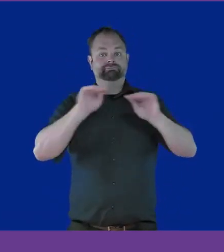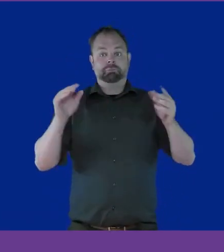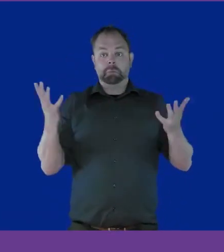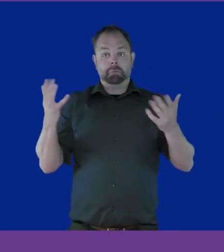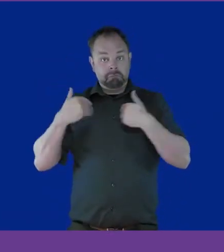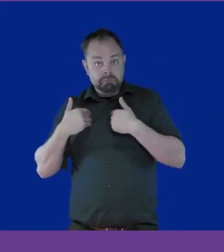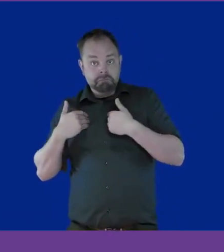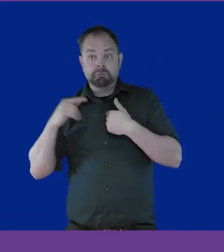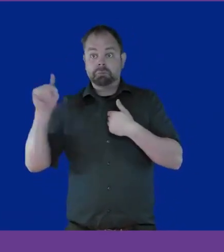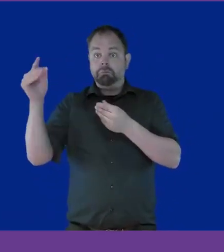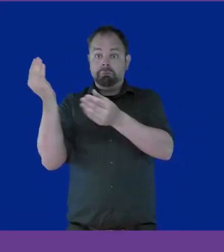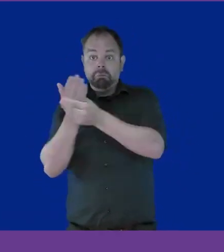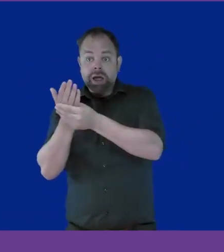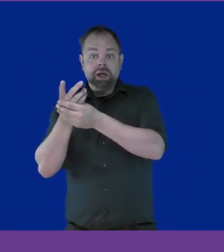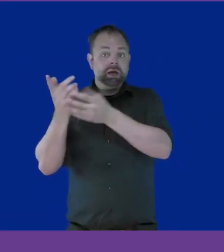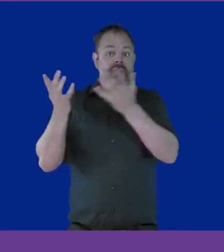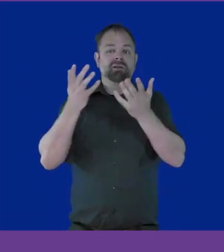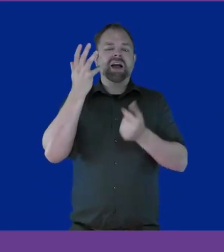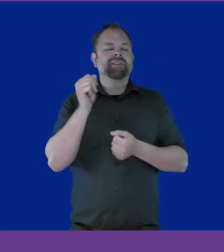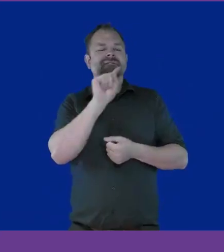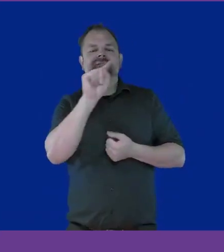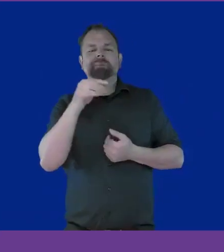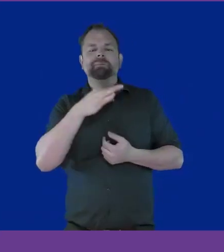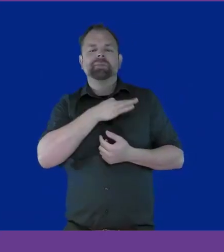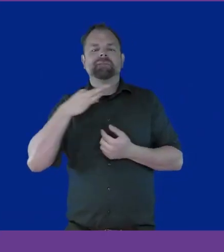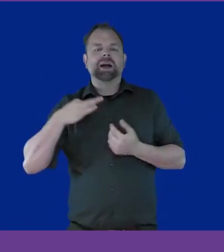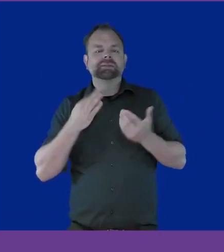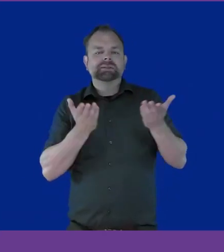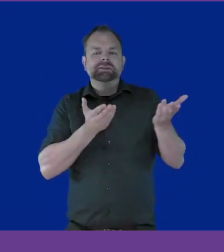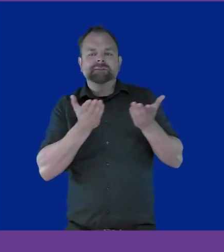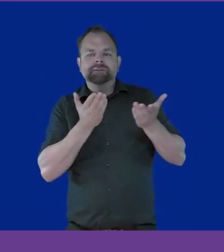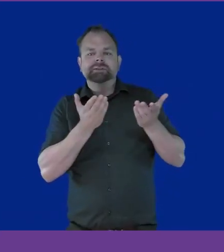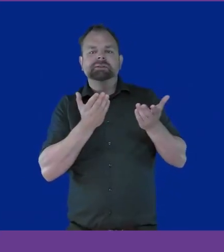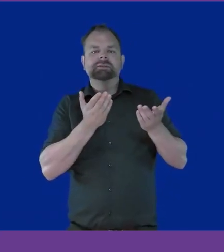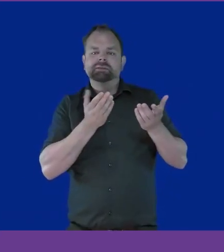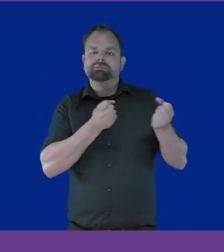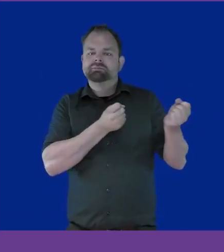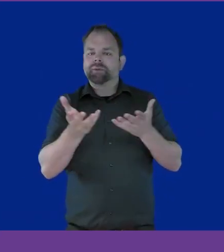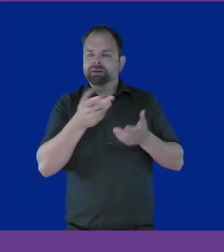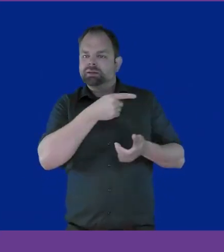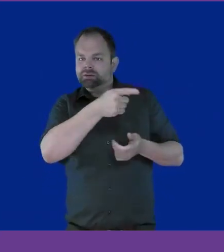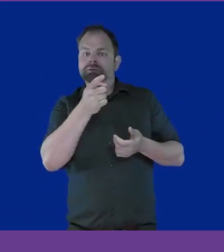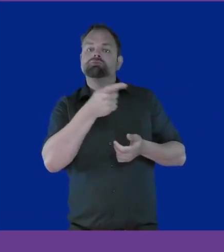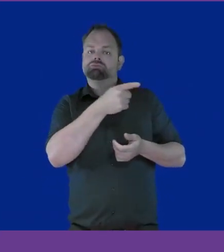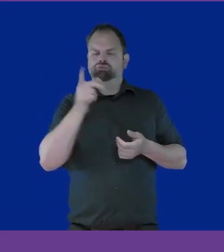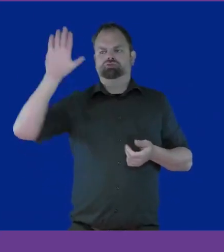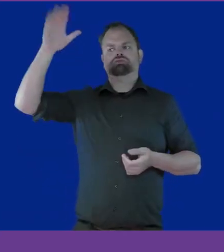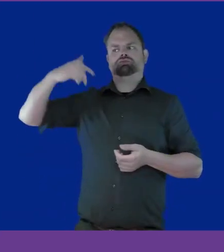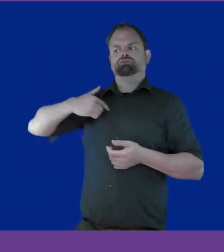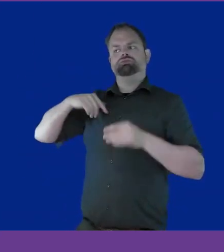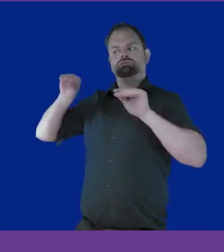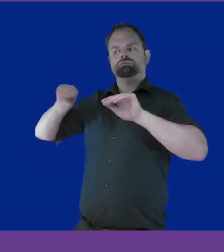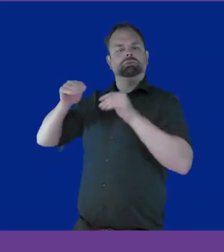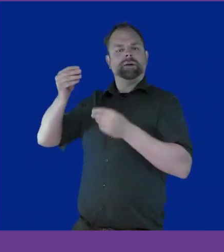financial services, but don't always see that they are the ones who need to educate people sufficiently of how to use them.